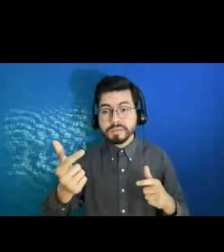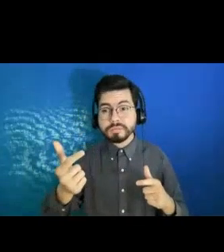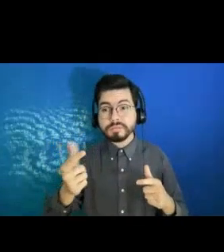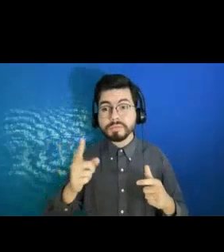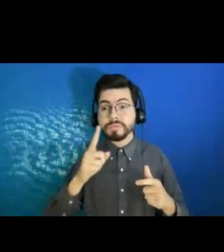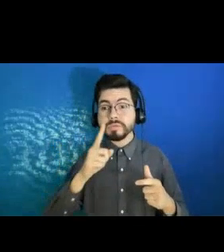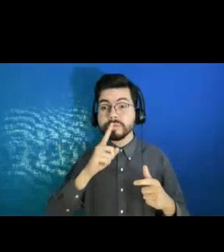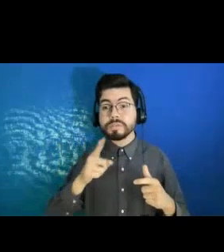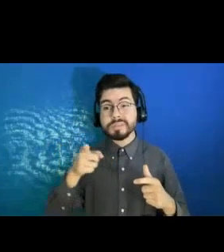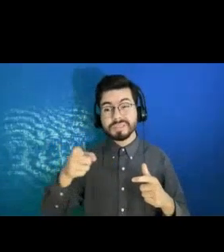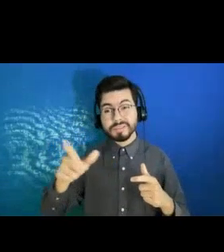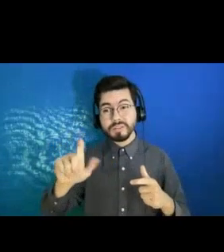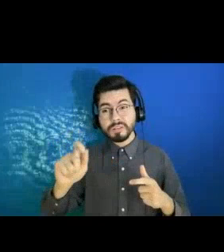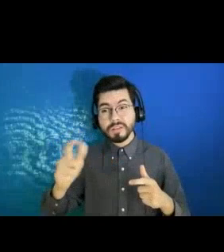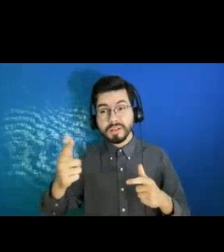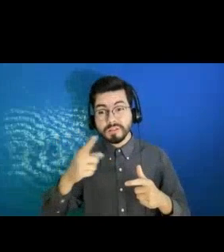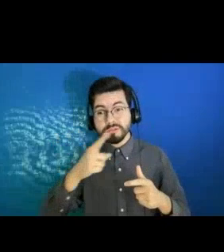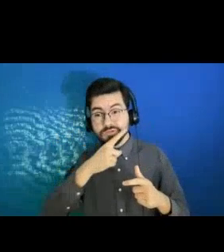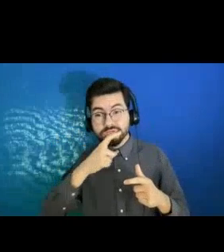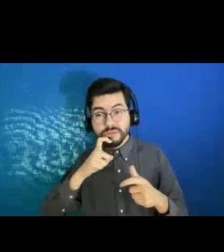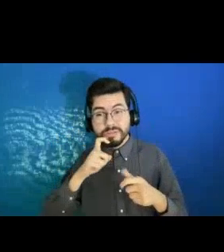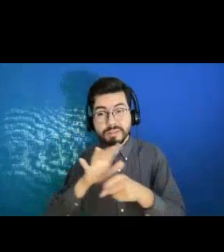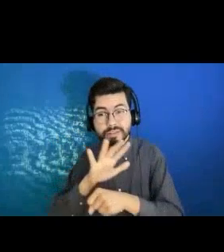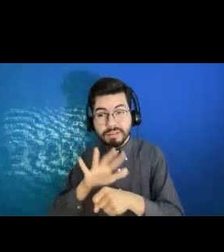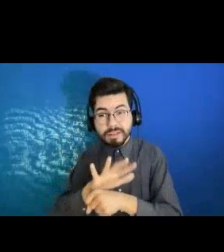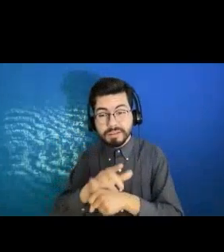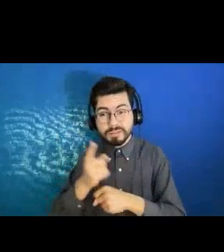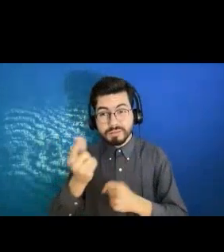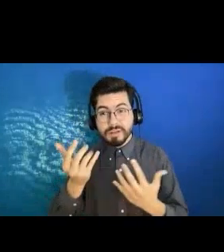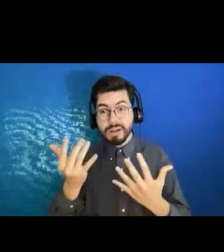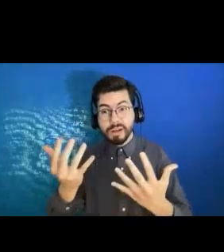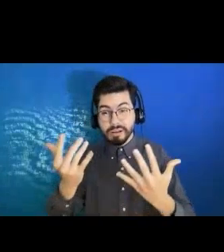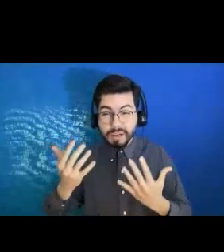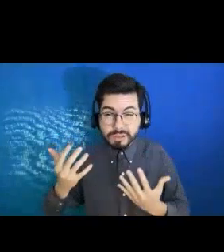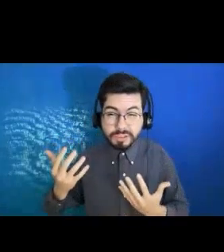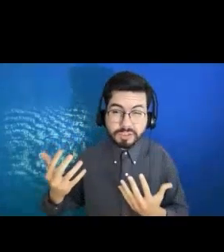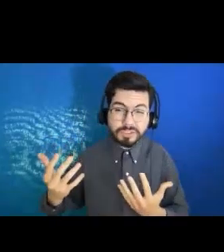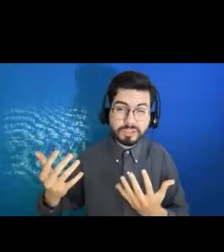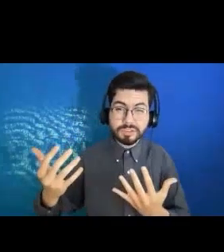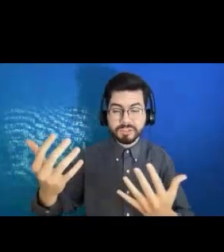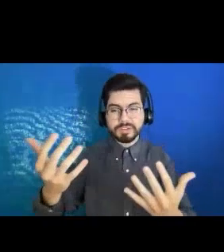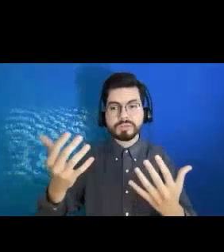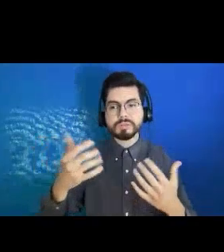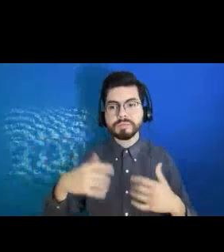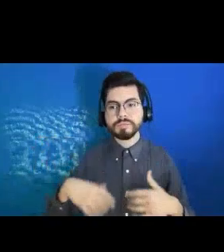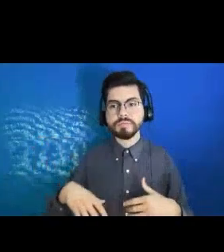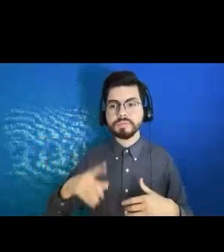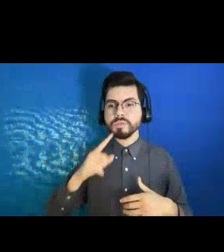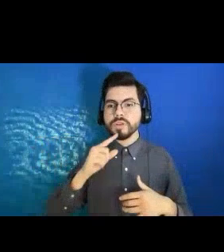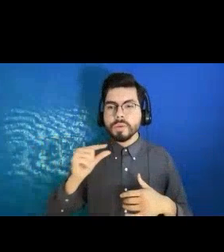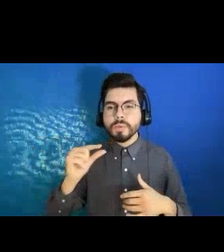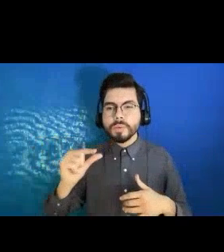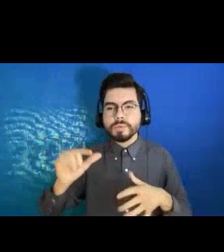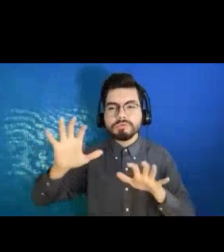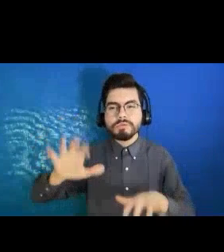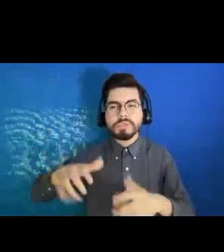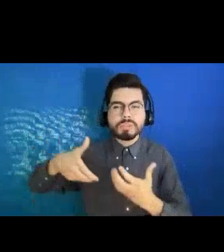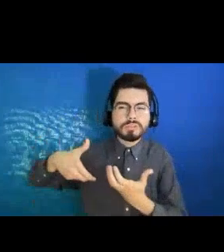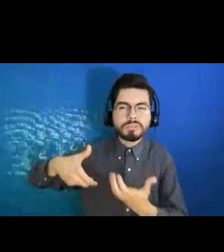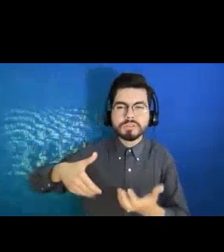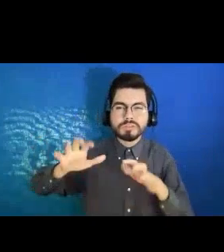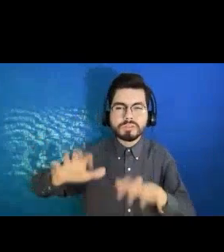teetering on being dry enough for fires to get big and move fast, quarter-inch rain, end of September when the days are getting shorter,